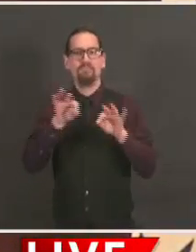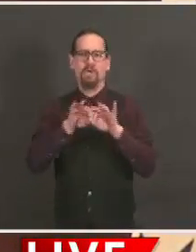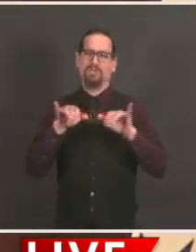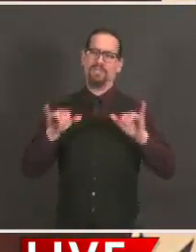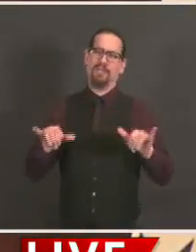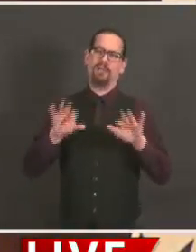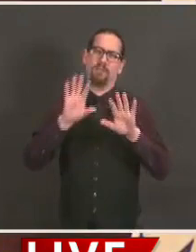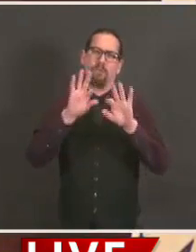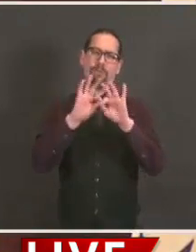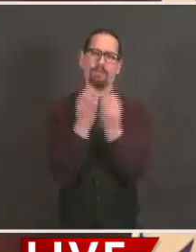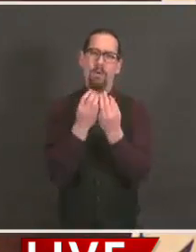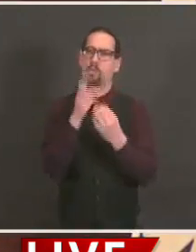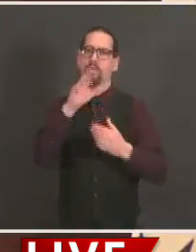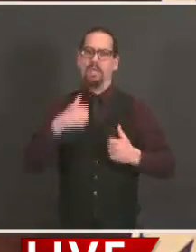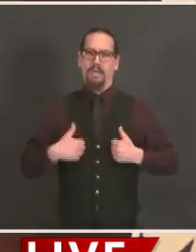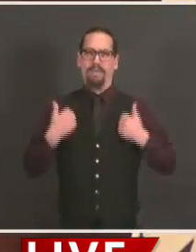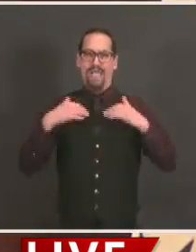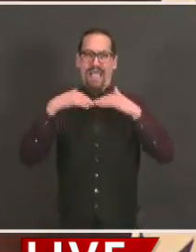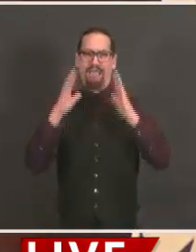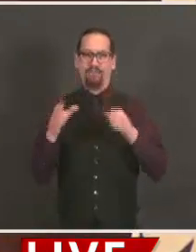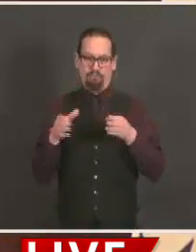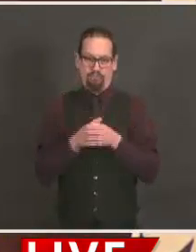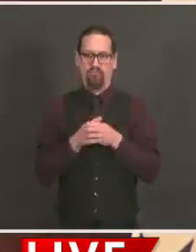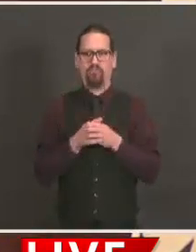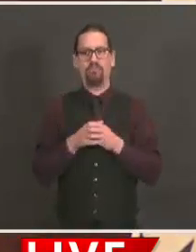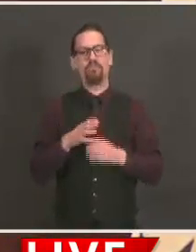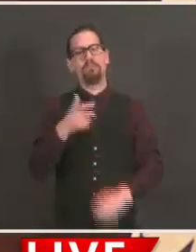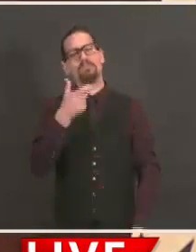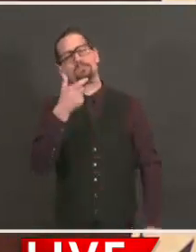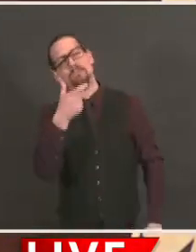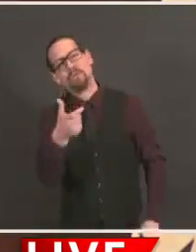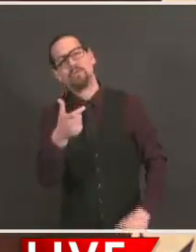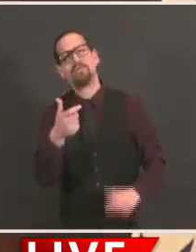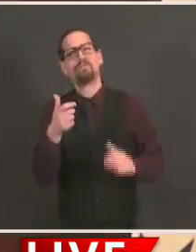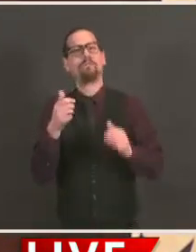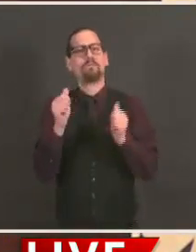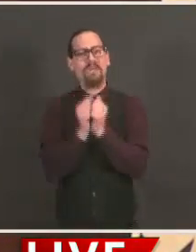and just watch the game in person with the people that you live with.